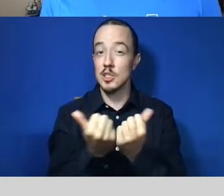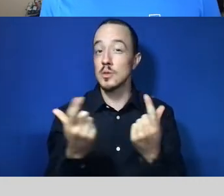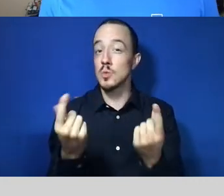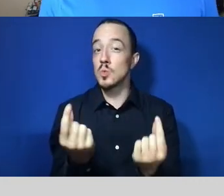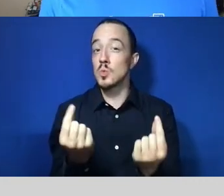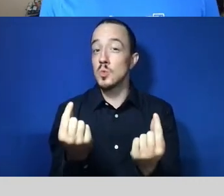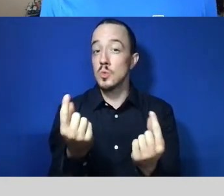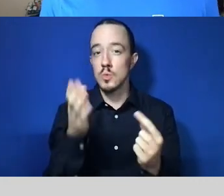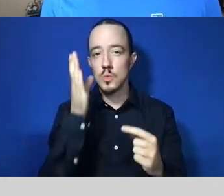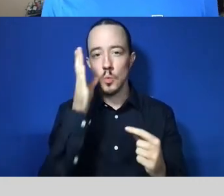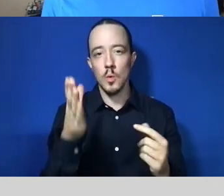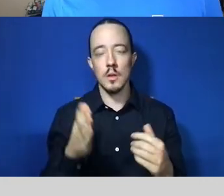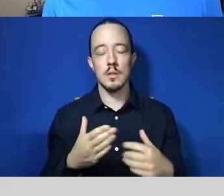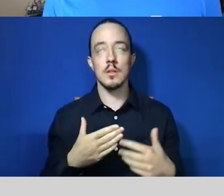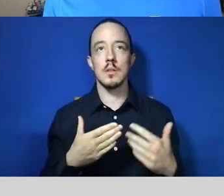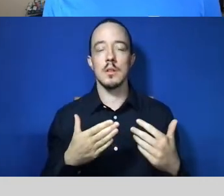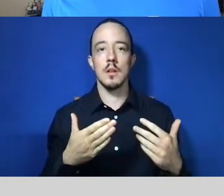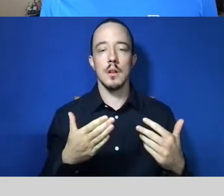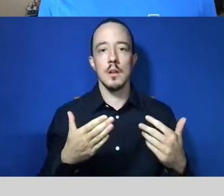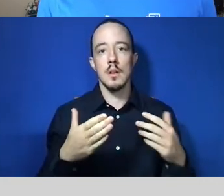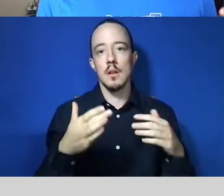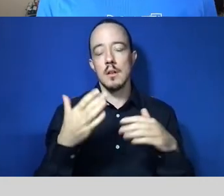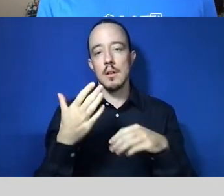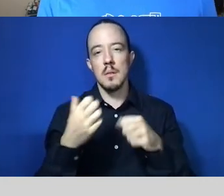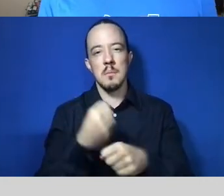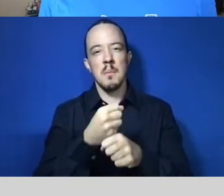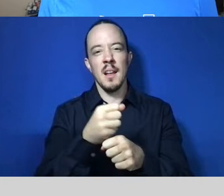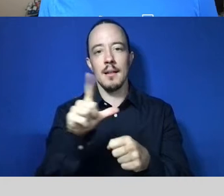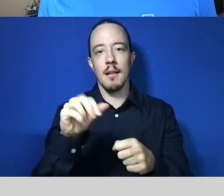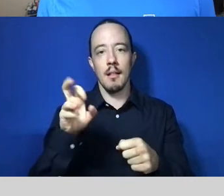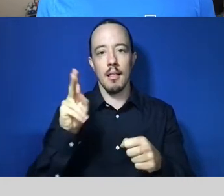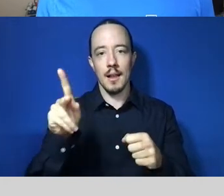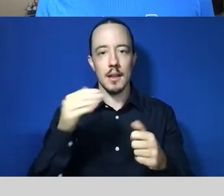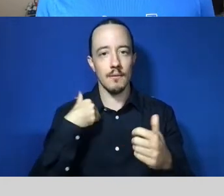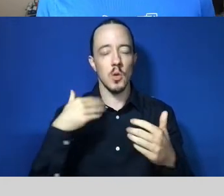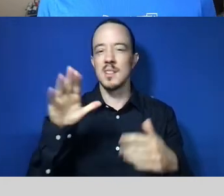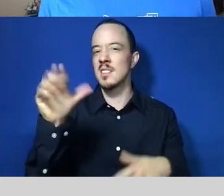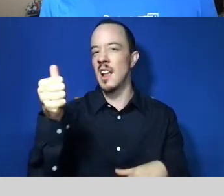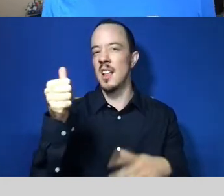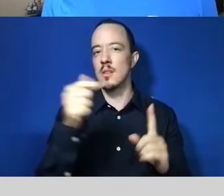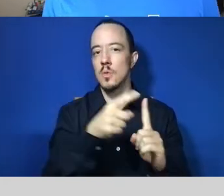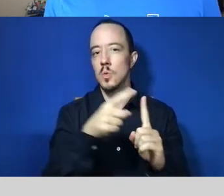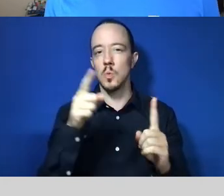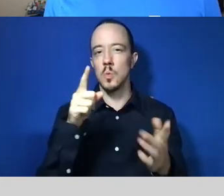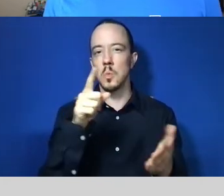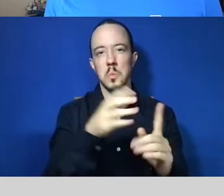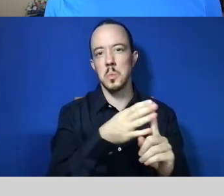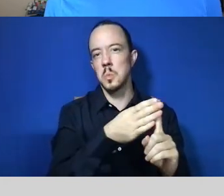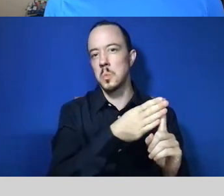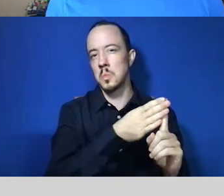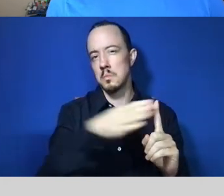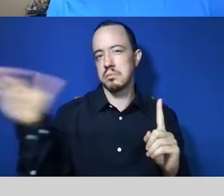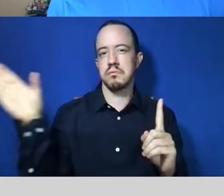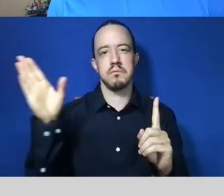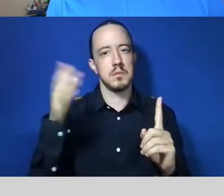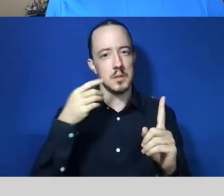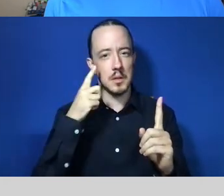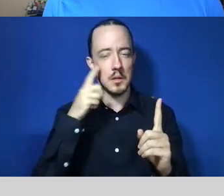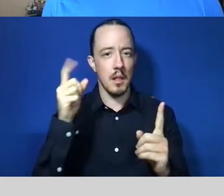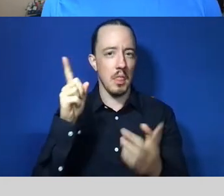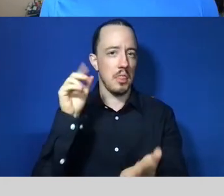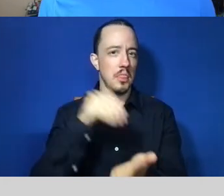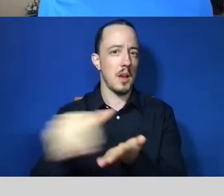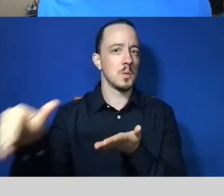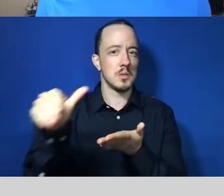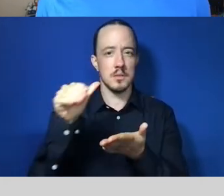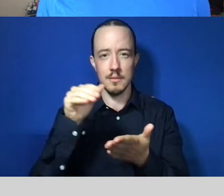most agencies often did were store tens to hundreds of thousands of records in